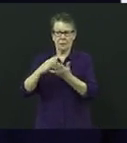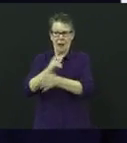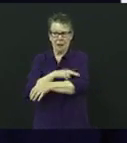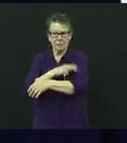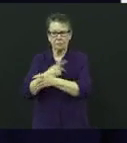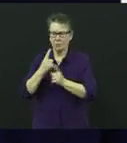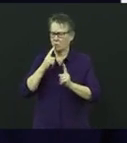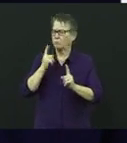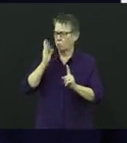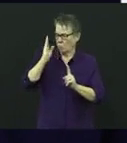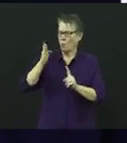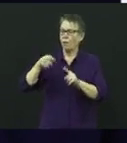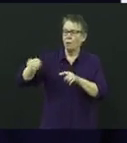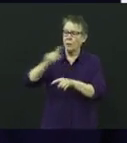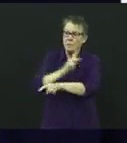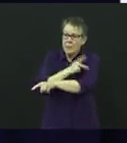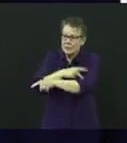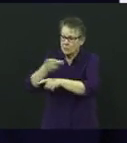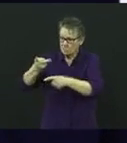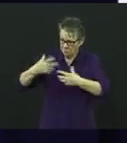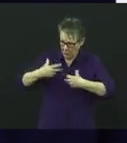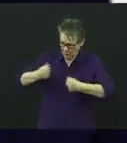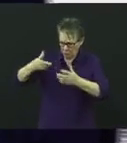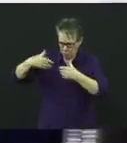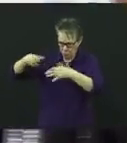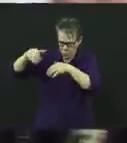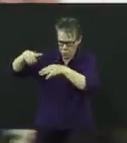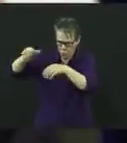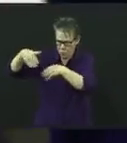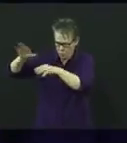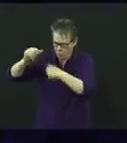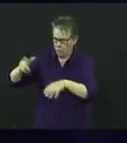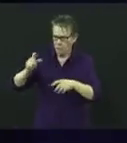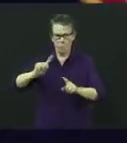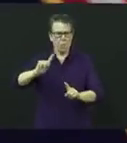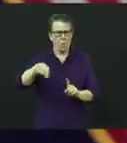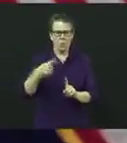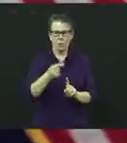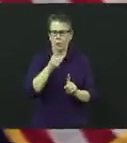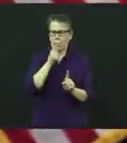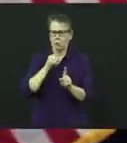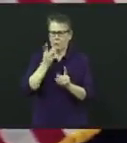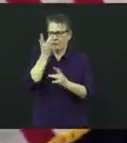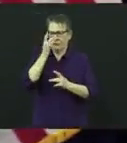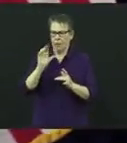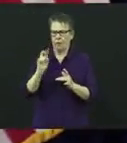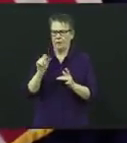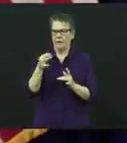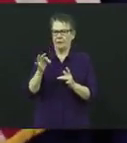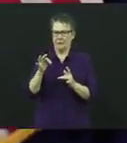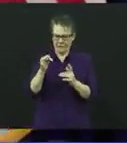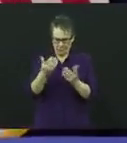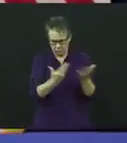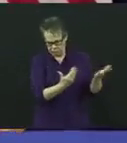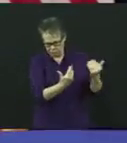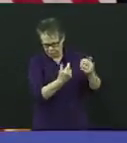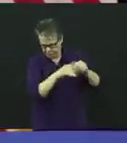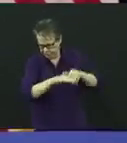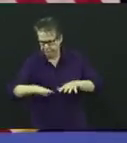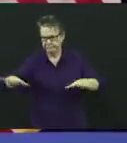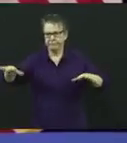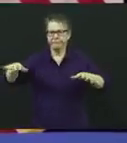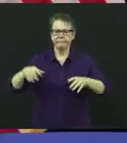of you. Judy, thank you. And again, to repeat, the location of the 3 will be Meadowlands, Edison, Atlantic City, and